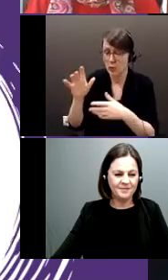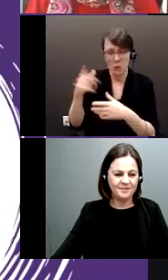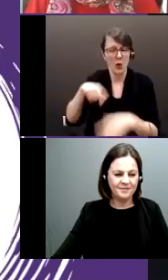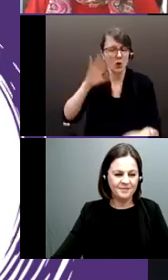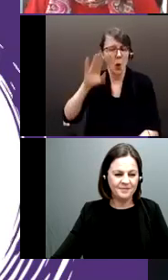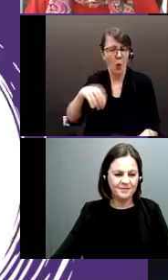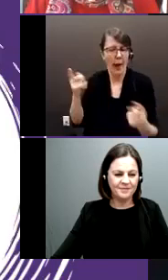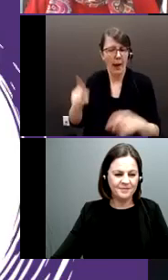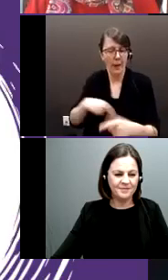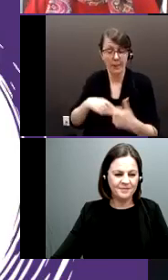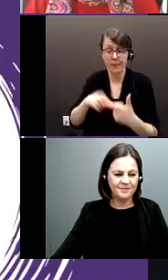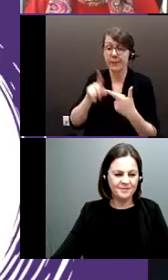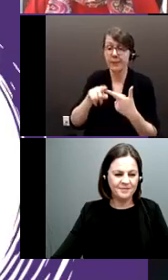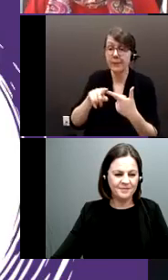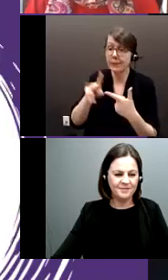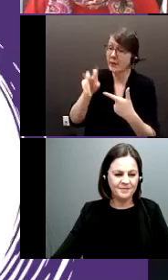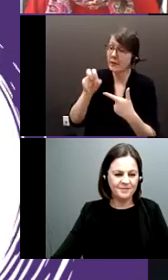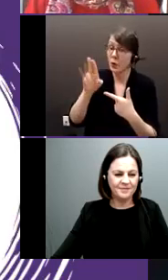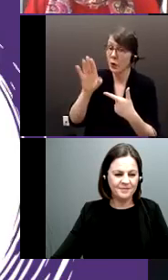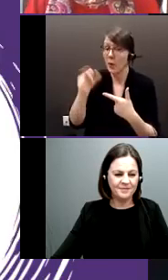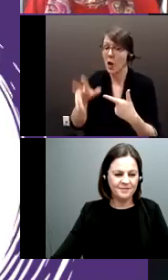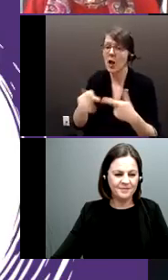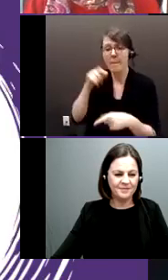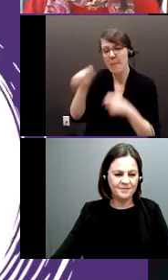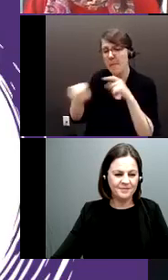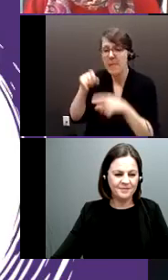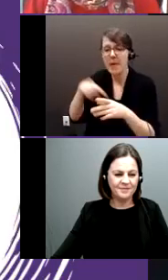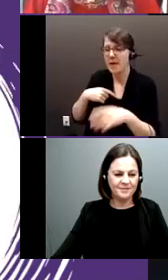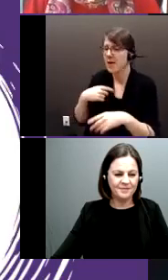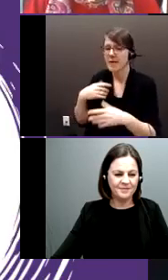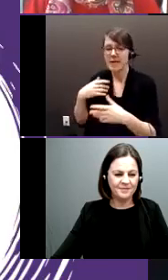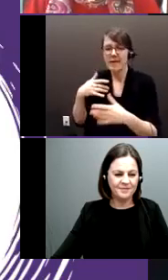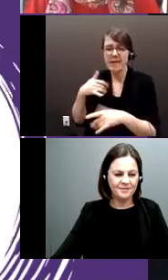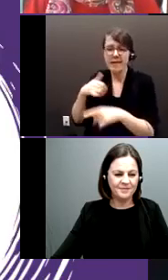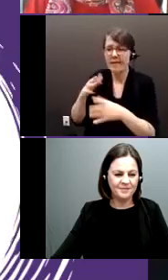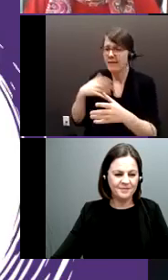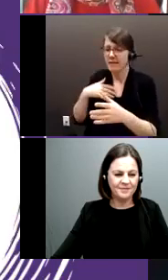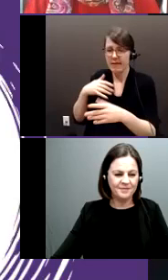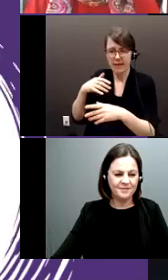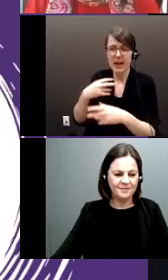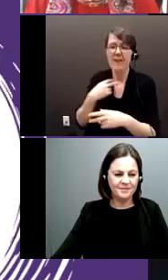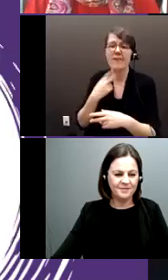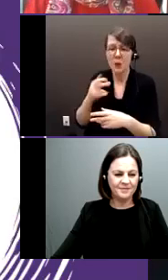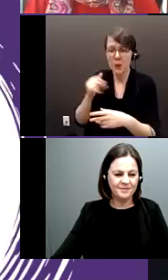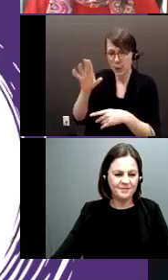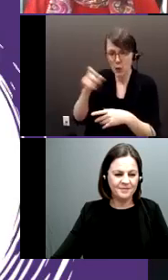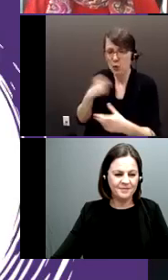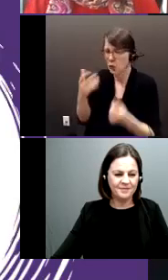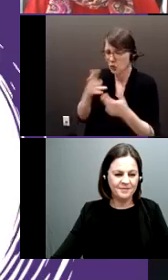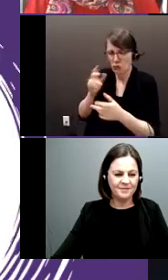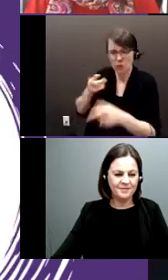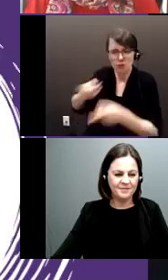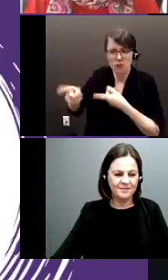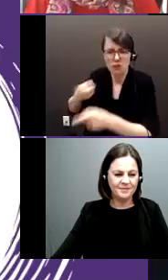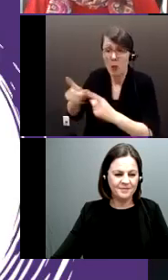talk about the verbal and the physical and the emotional abuse that we know is often being